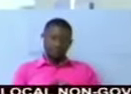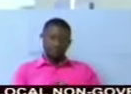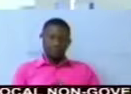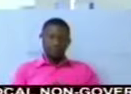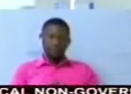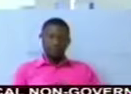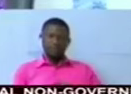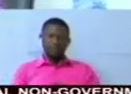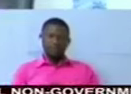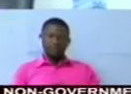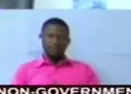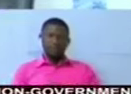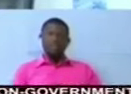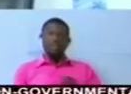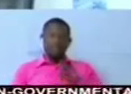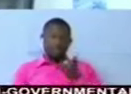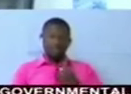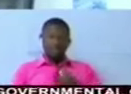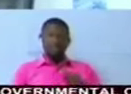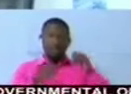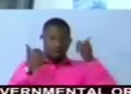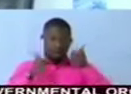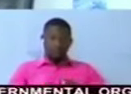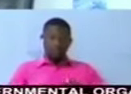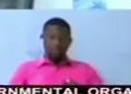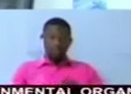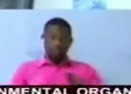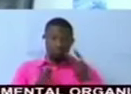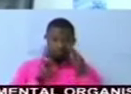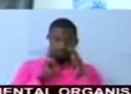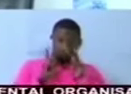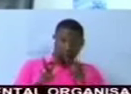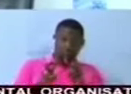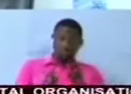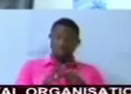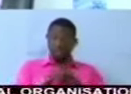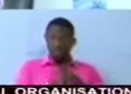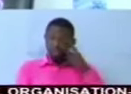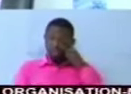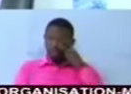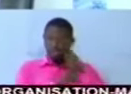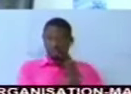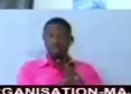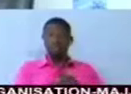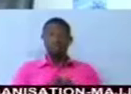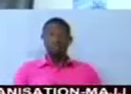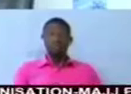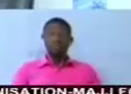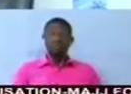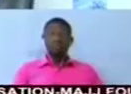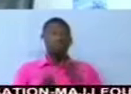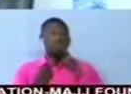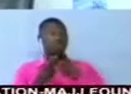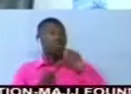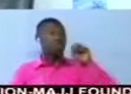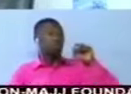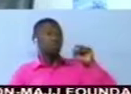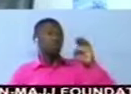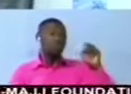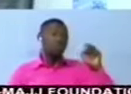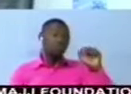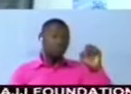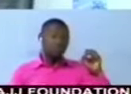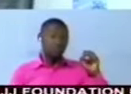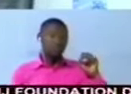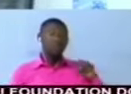ci kanamam. That one he witnessed it. Ah moy show moy Jim Drame moy Lamin ñom ñep. Either saw